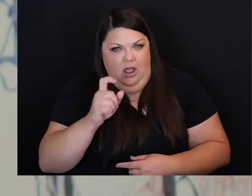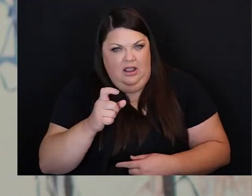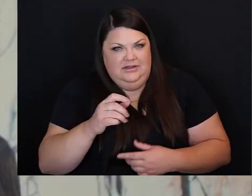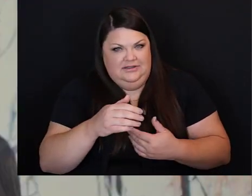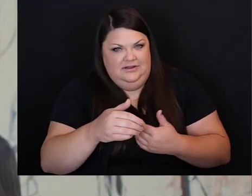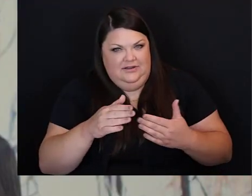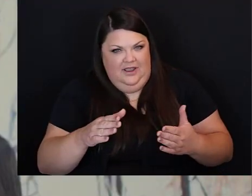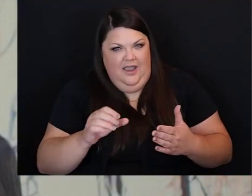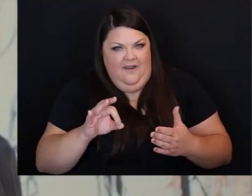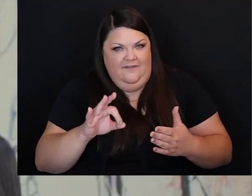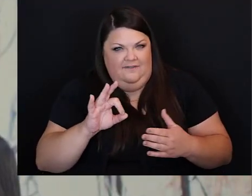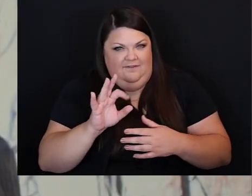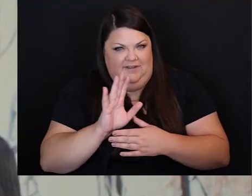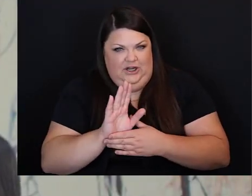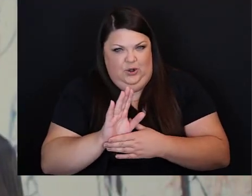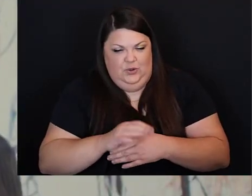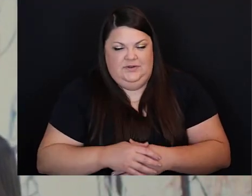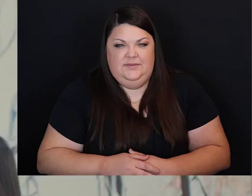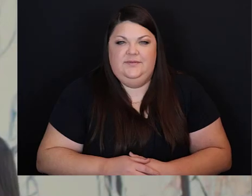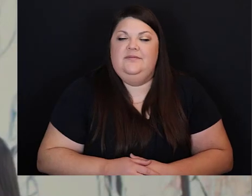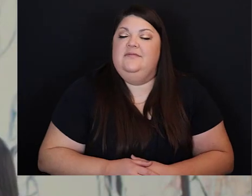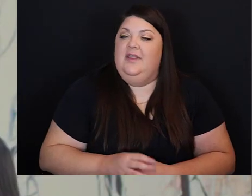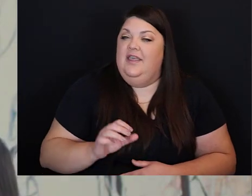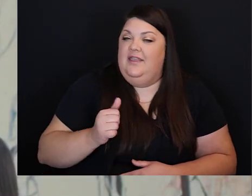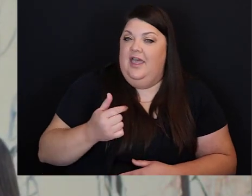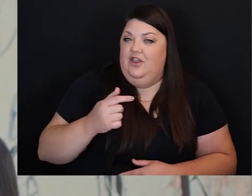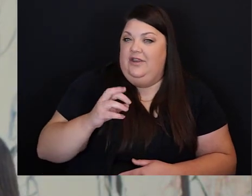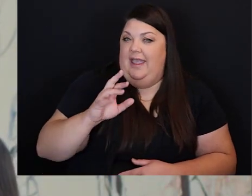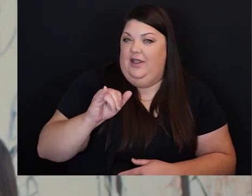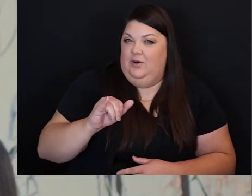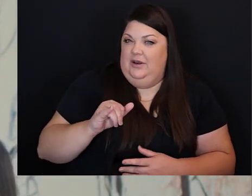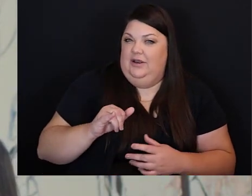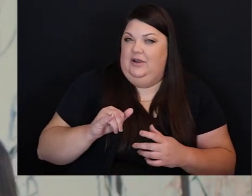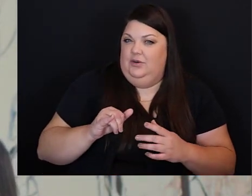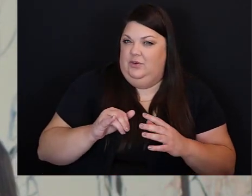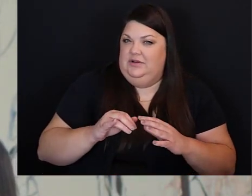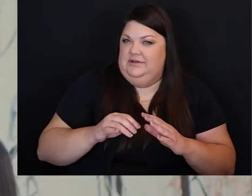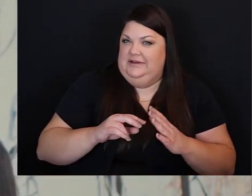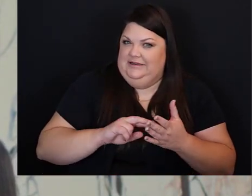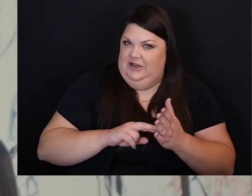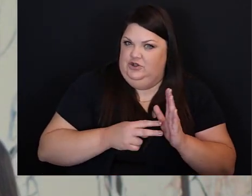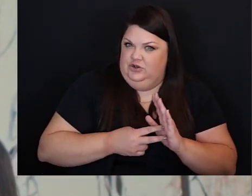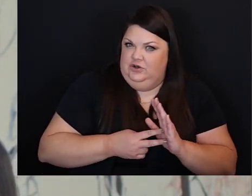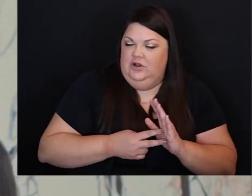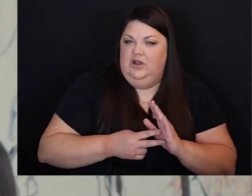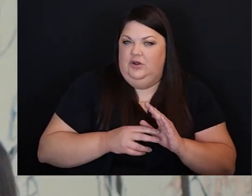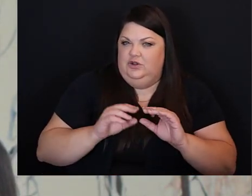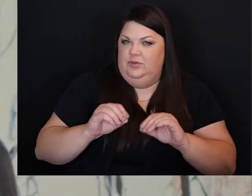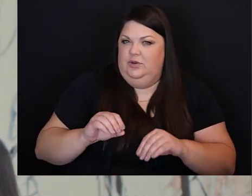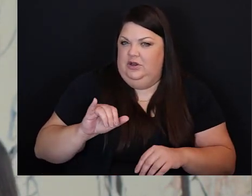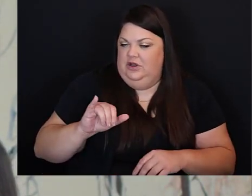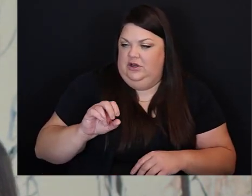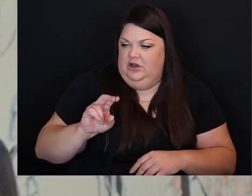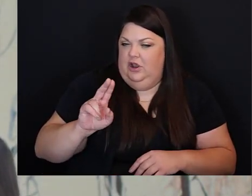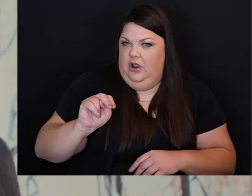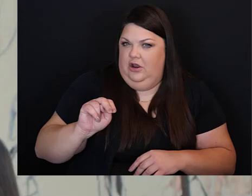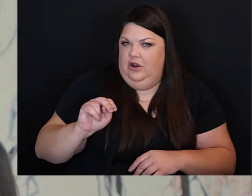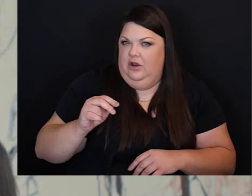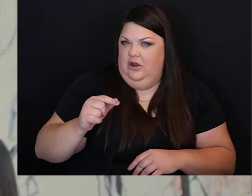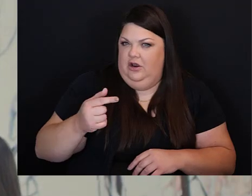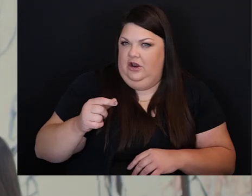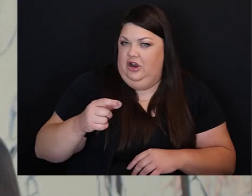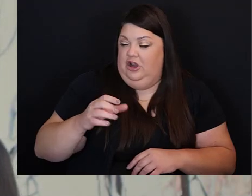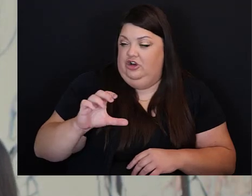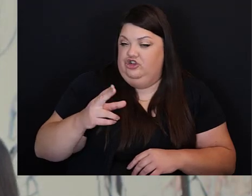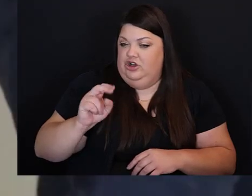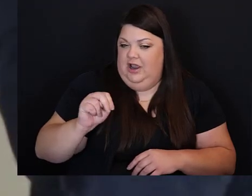videos. The other gallery that was so deliberate on our part was to put Young Chung and Yong Soon